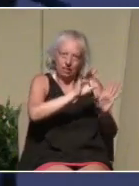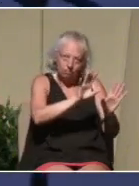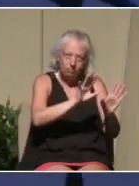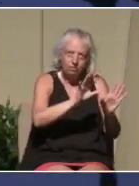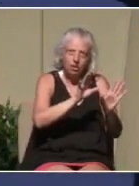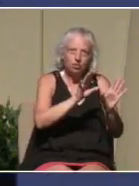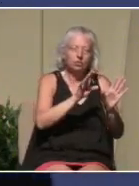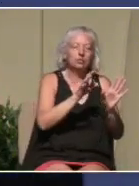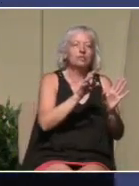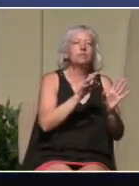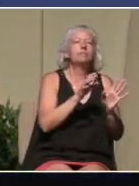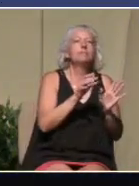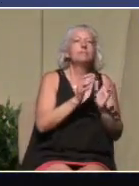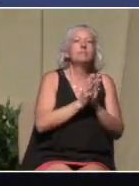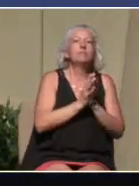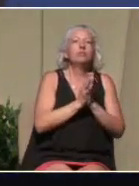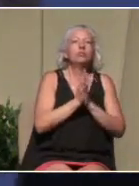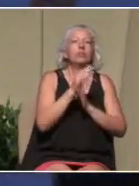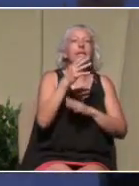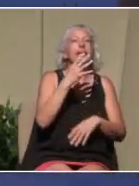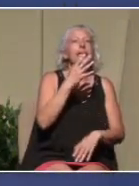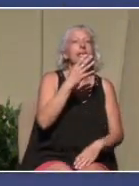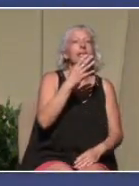is, Hebrews 4:14,